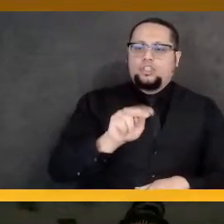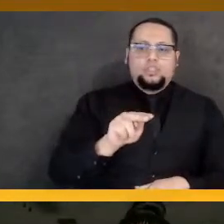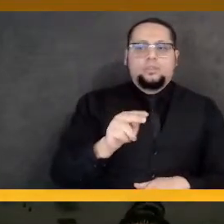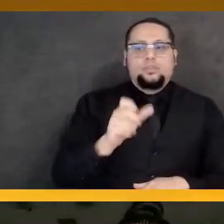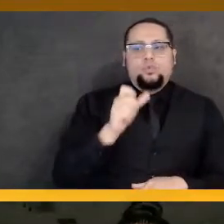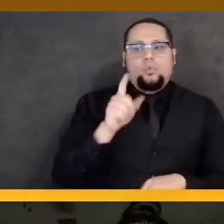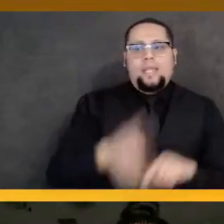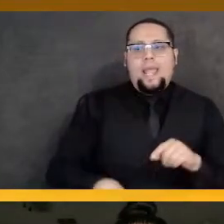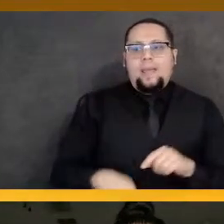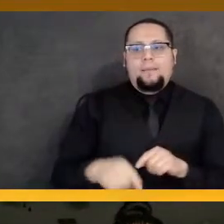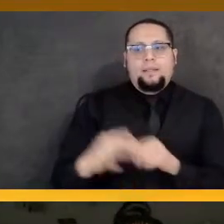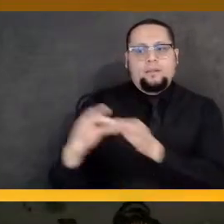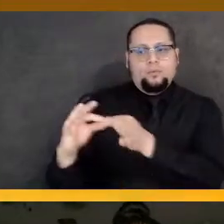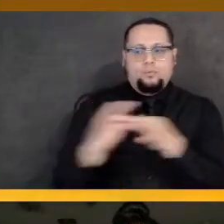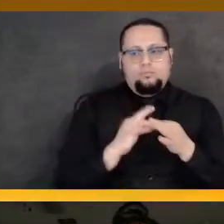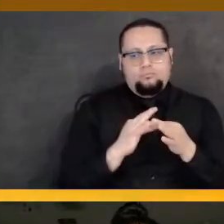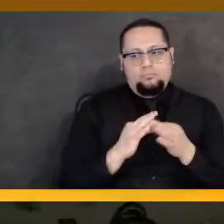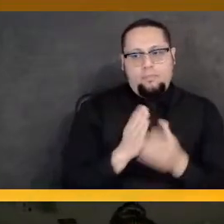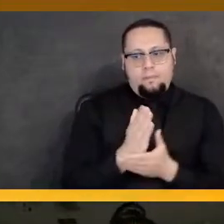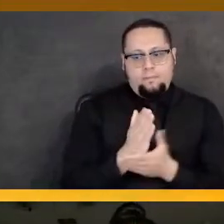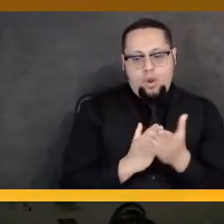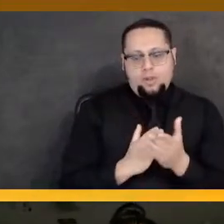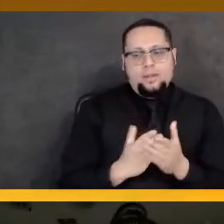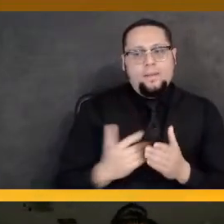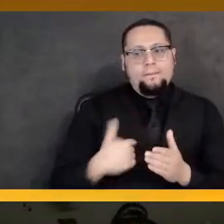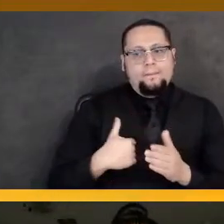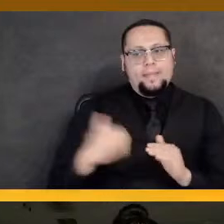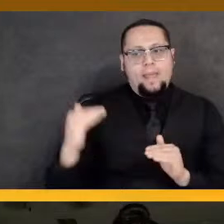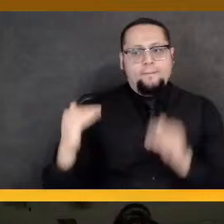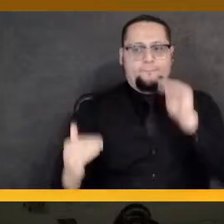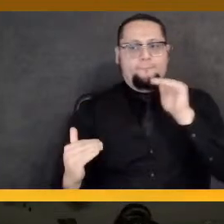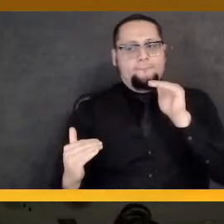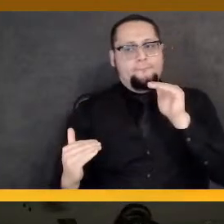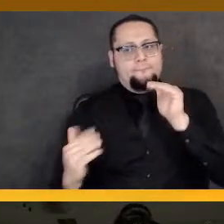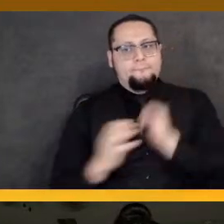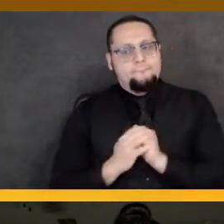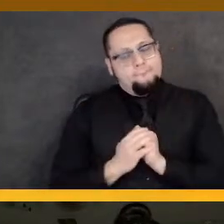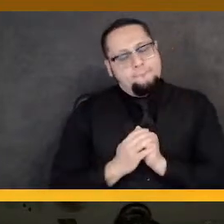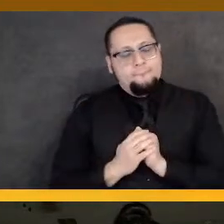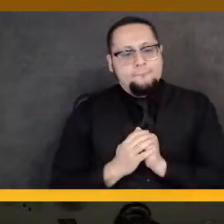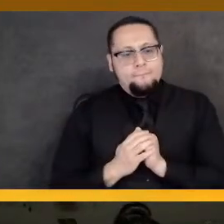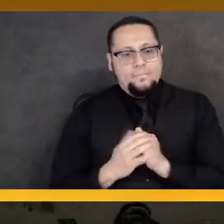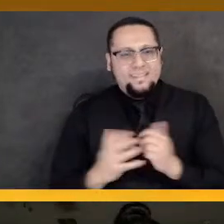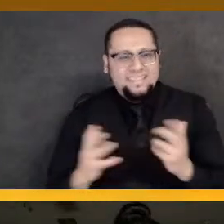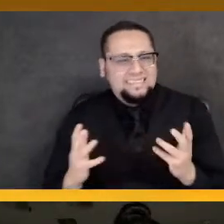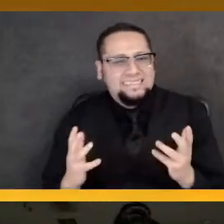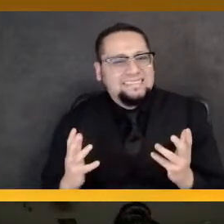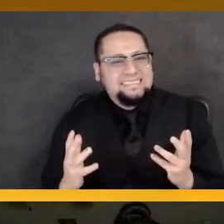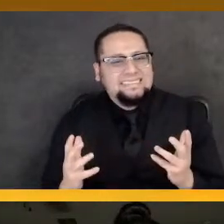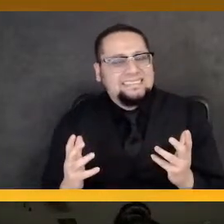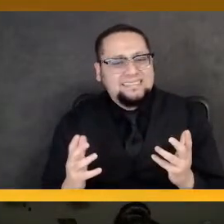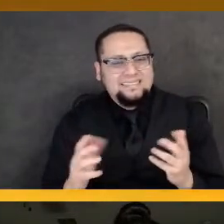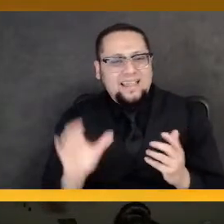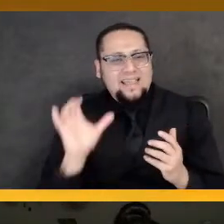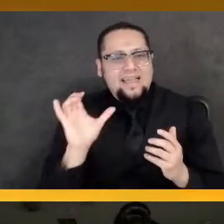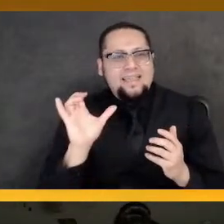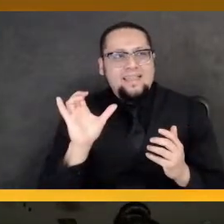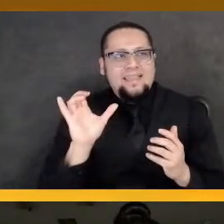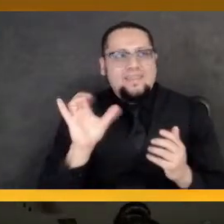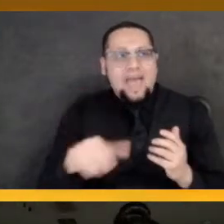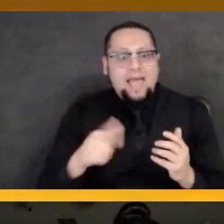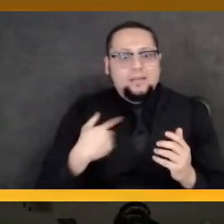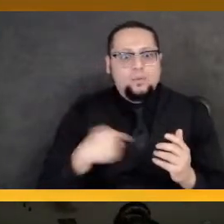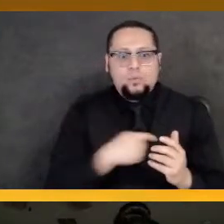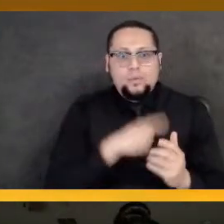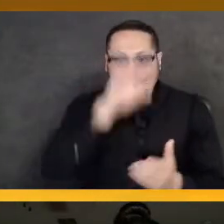be more Yaqui than I am. And that's just how ingrained it is